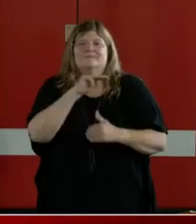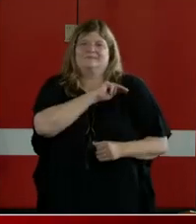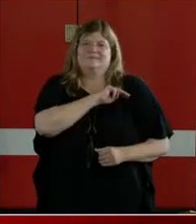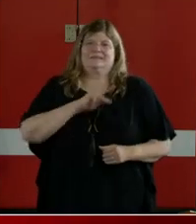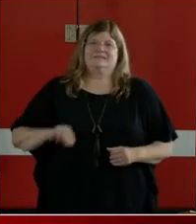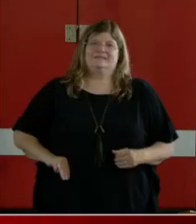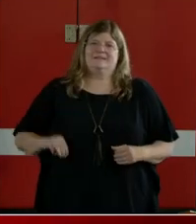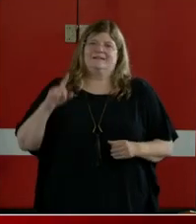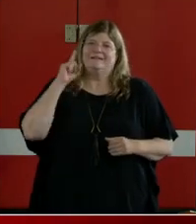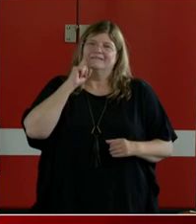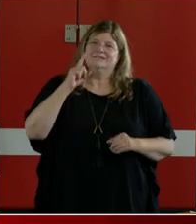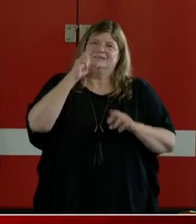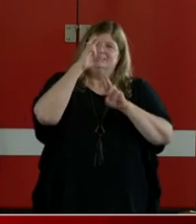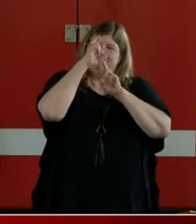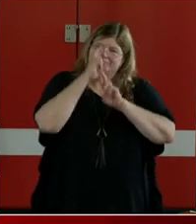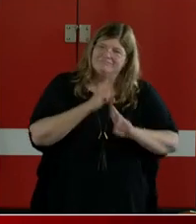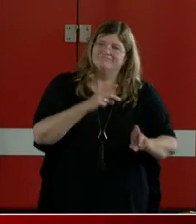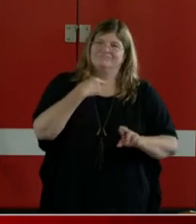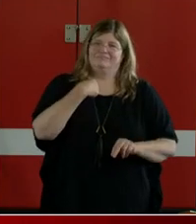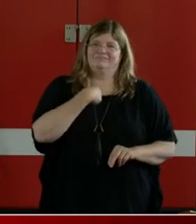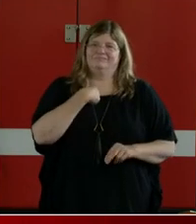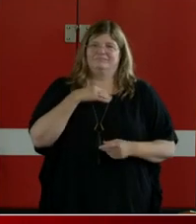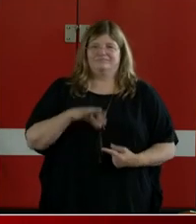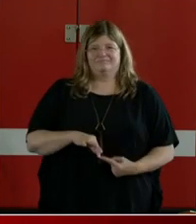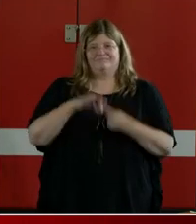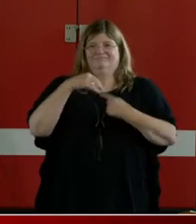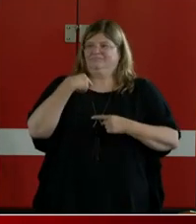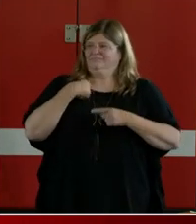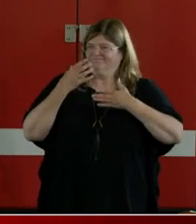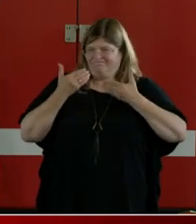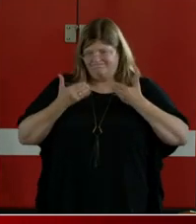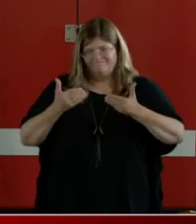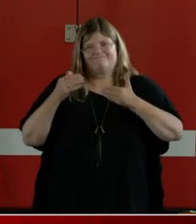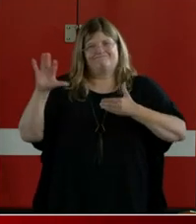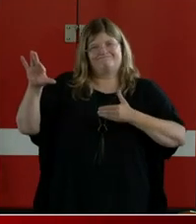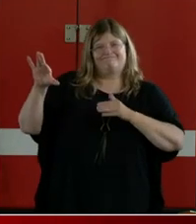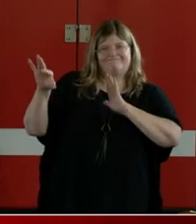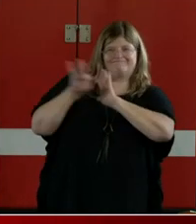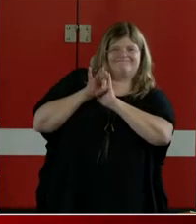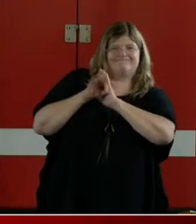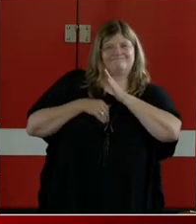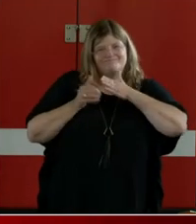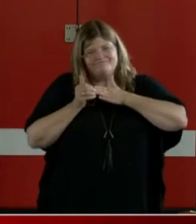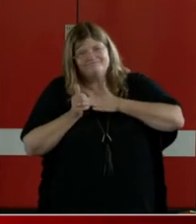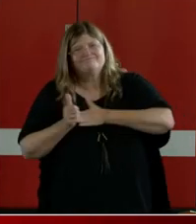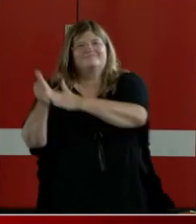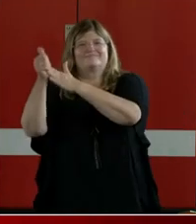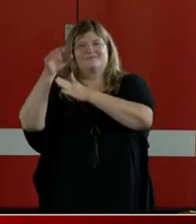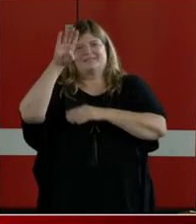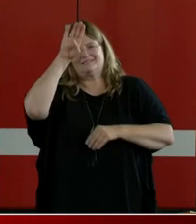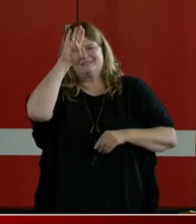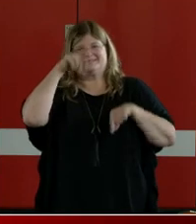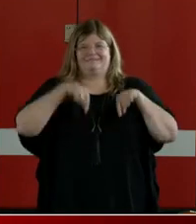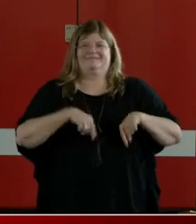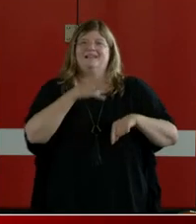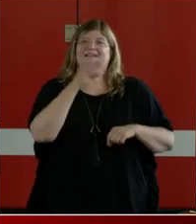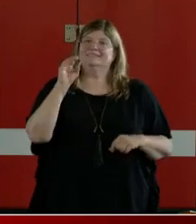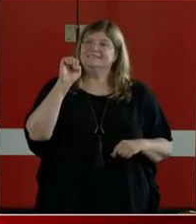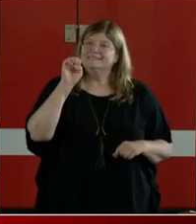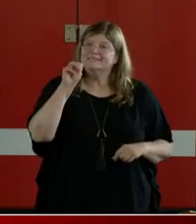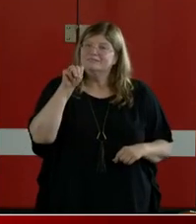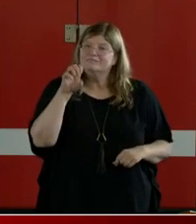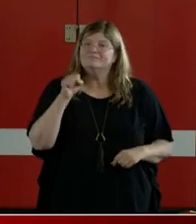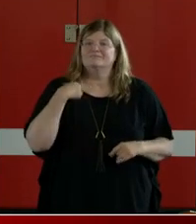the honor of nominating me to lead the men and women of the District of Columbia Fire and EMS Department and to become a member of her